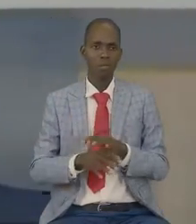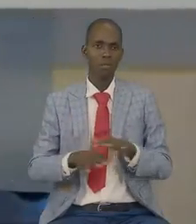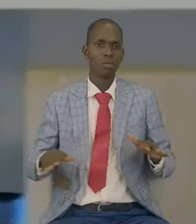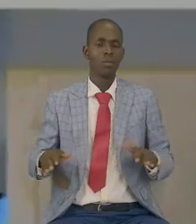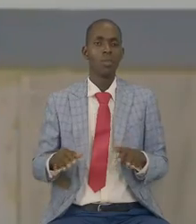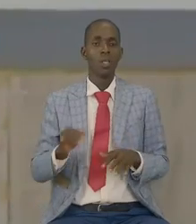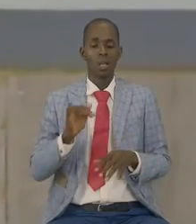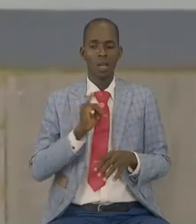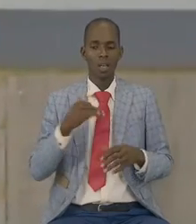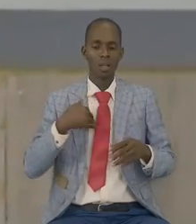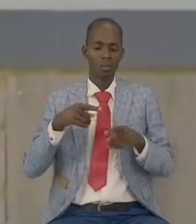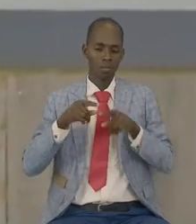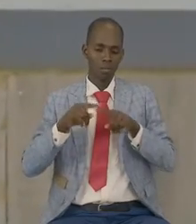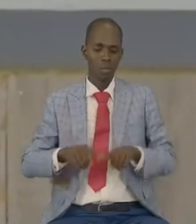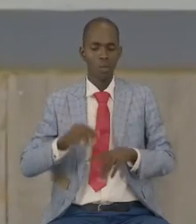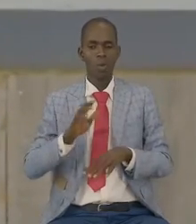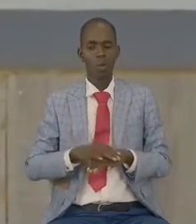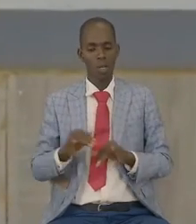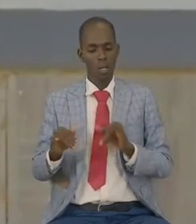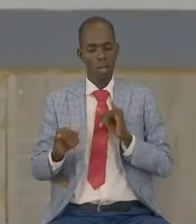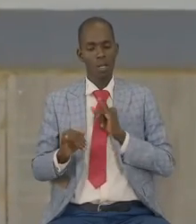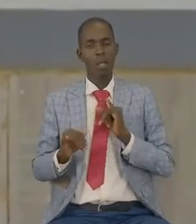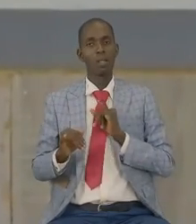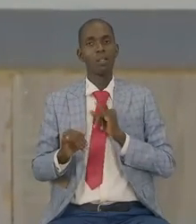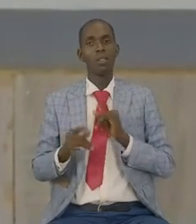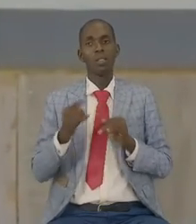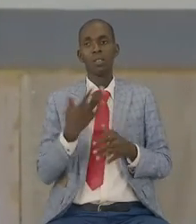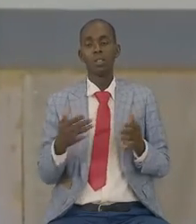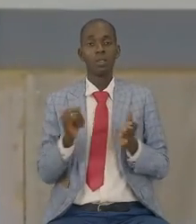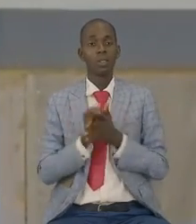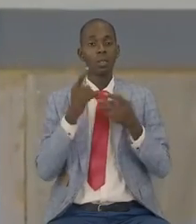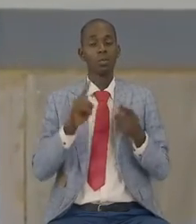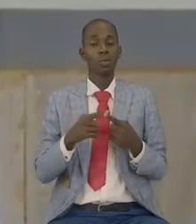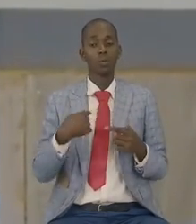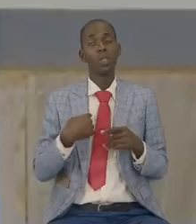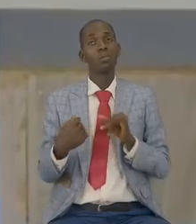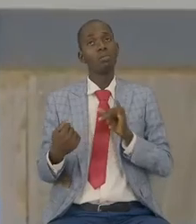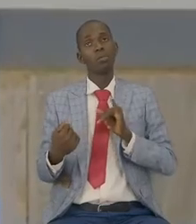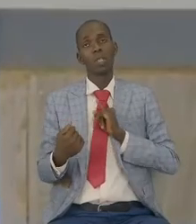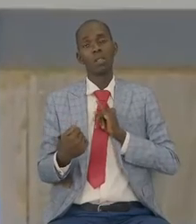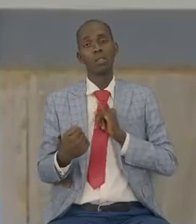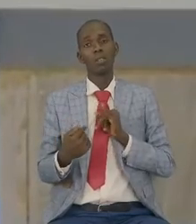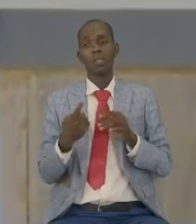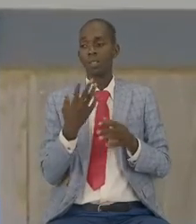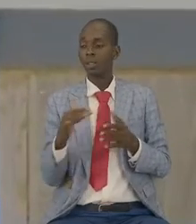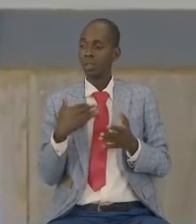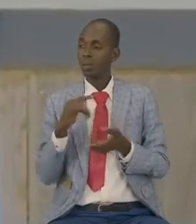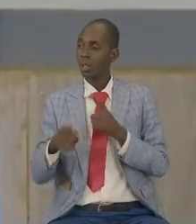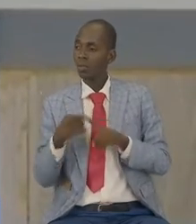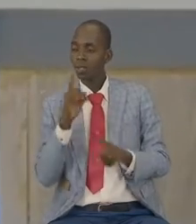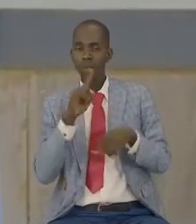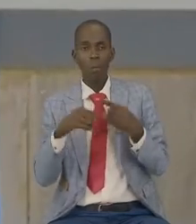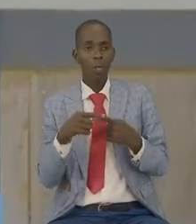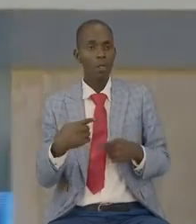I was born, the thing that happened to me, I. And the things that my friend said about me,